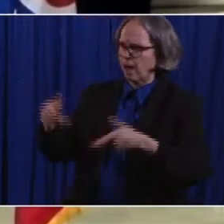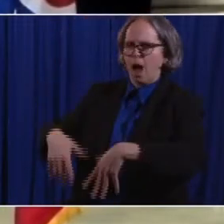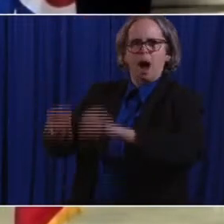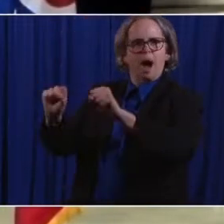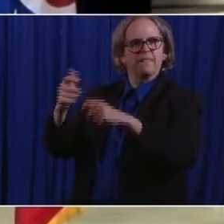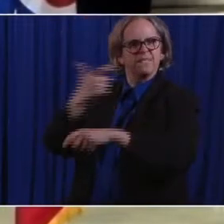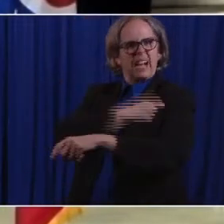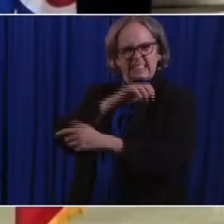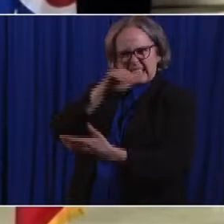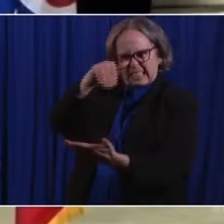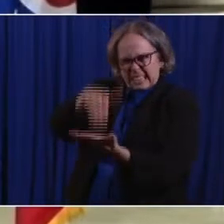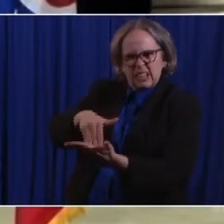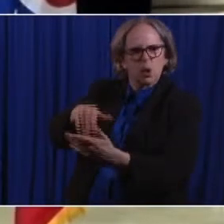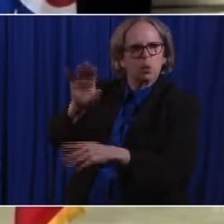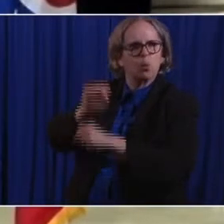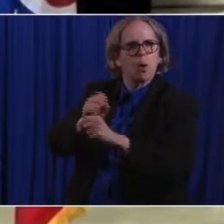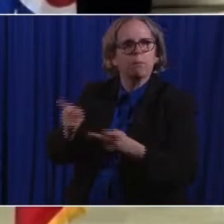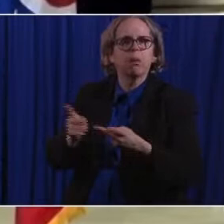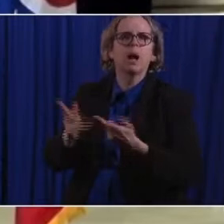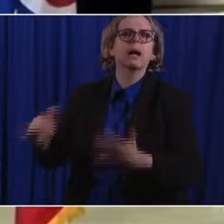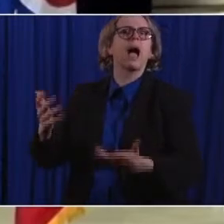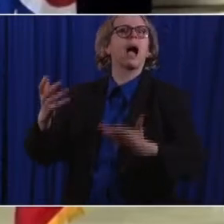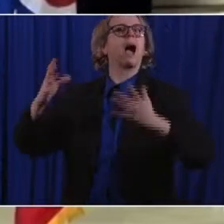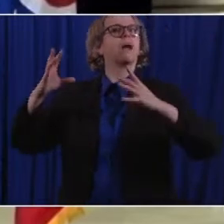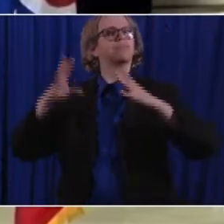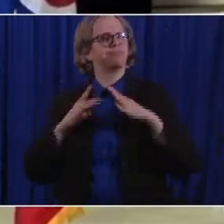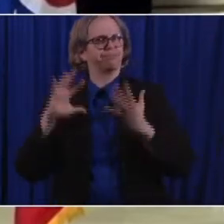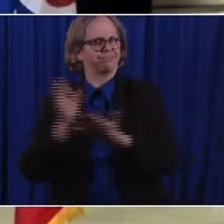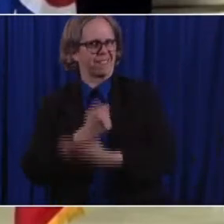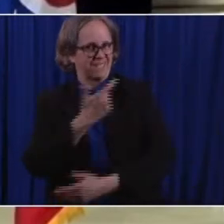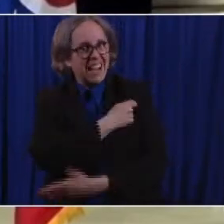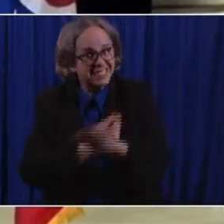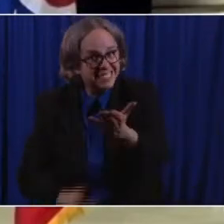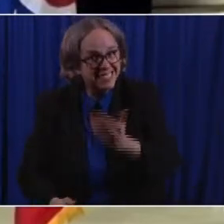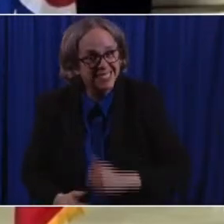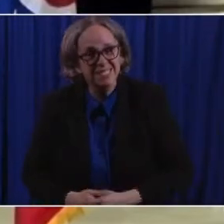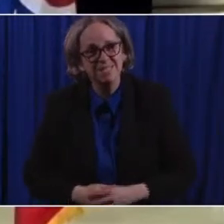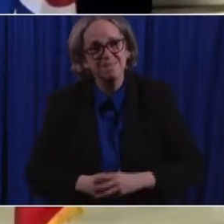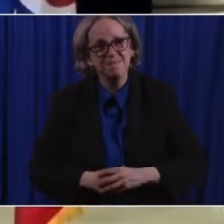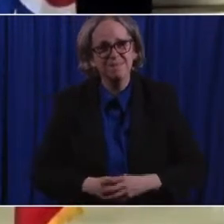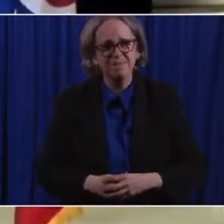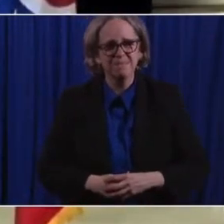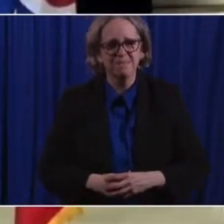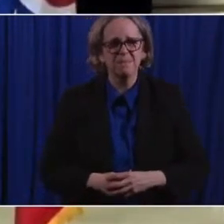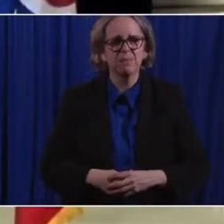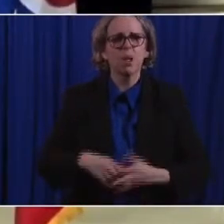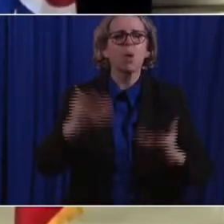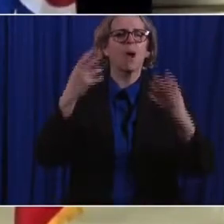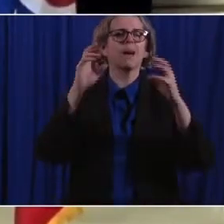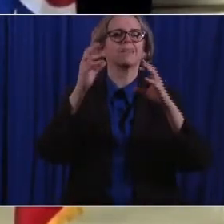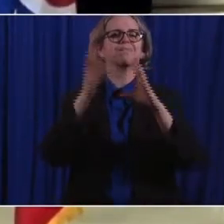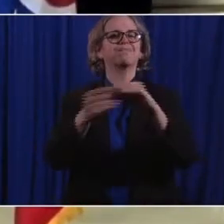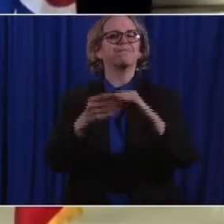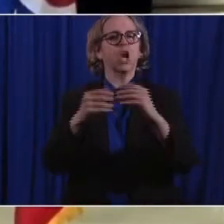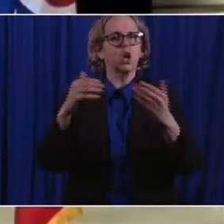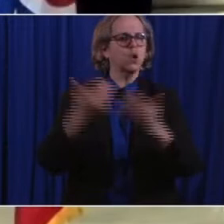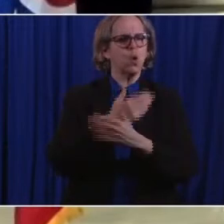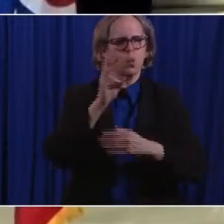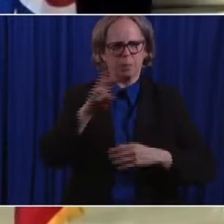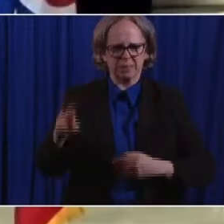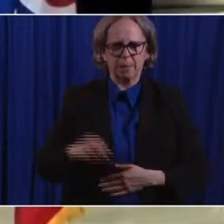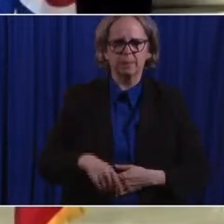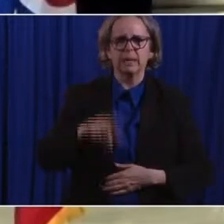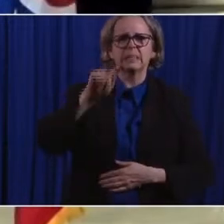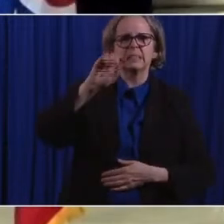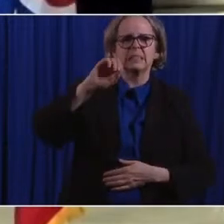website called topjobs.ohio.gov. And we're going to officially announce today that